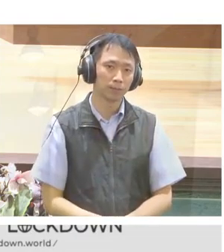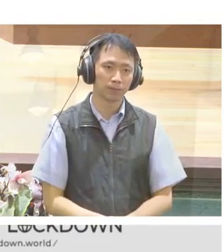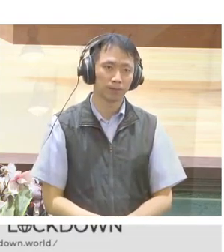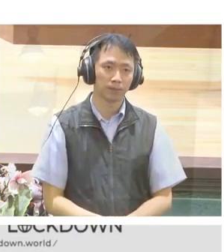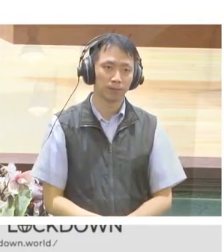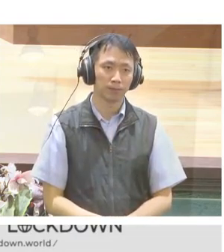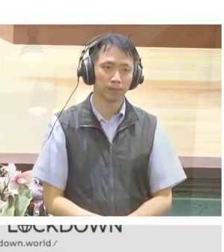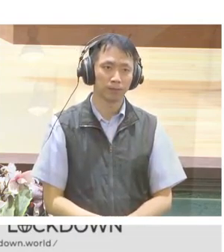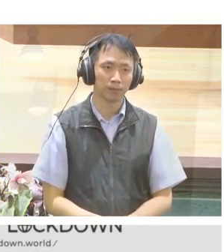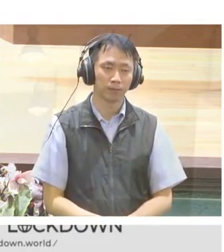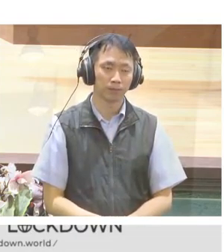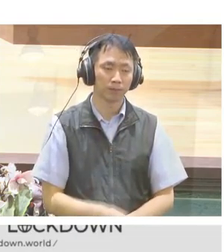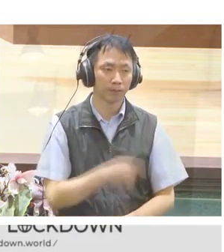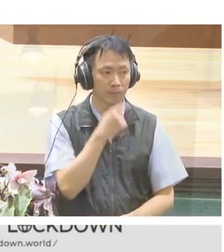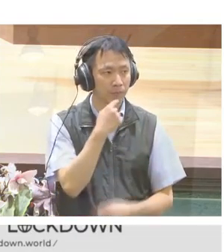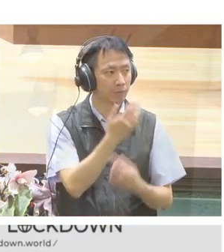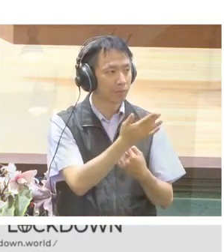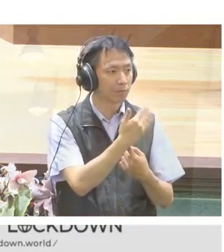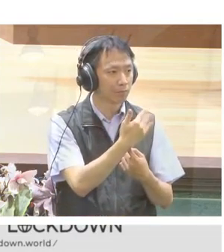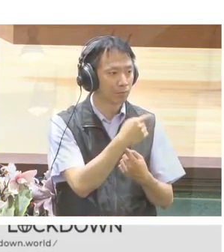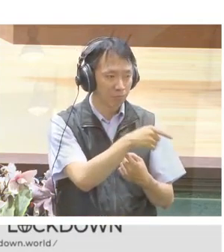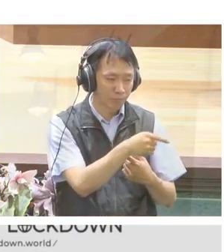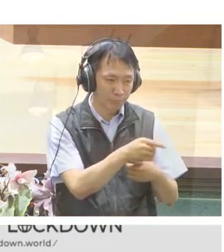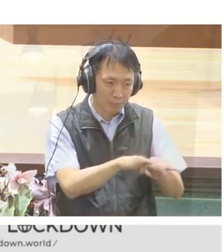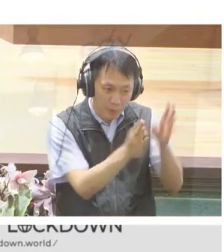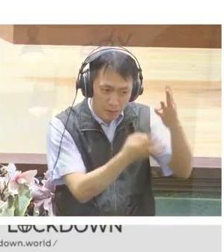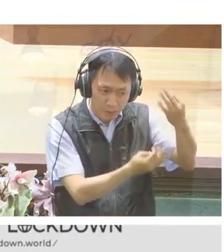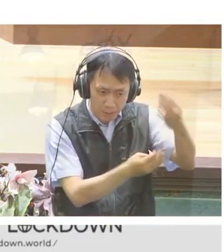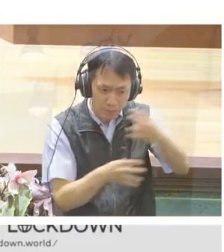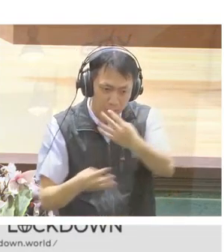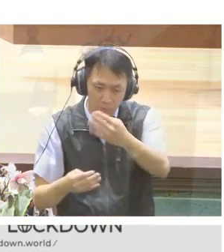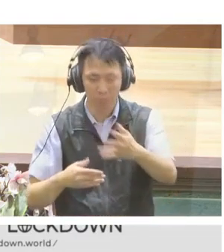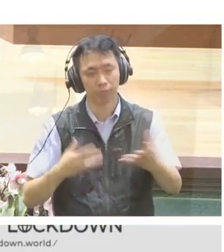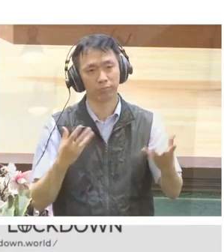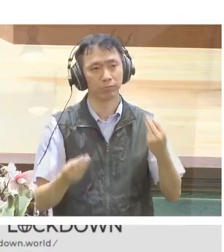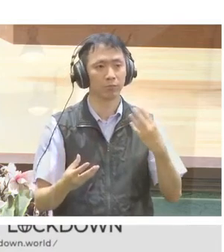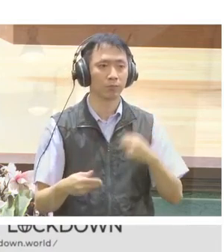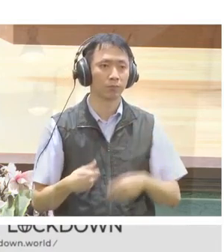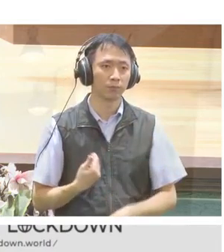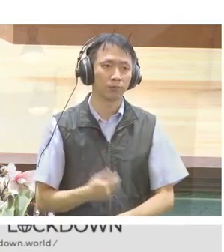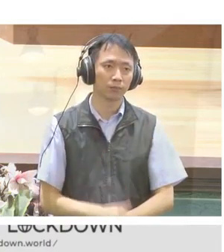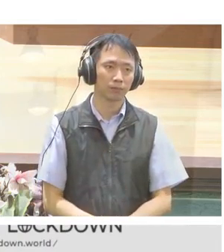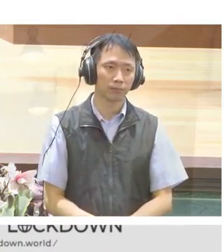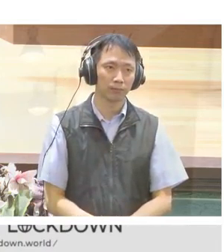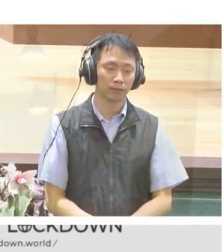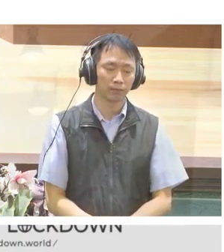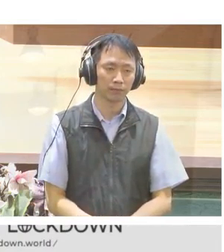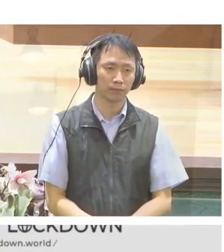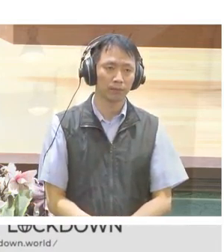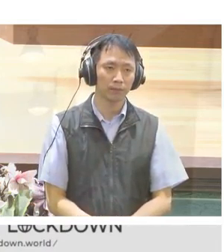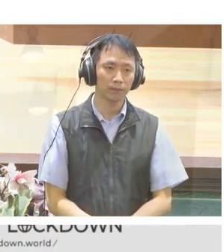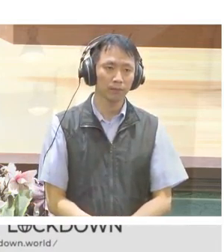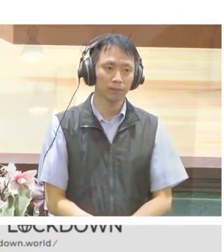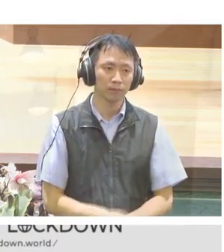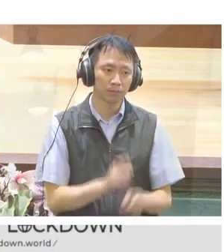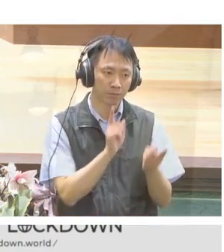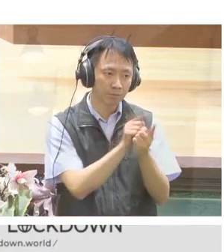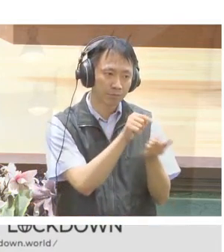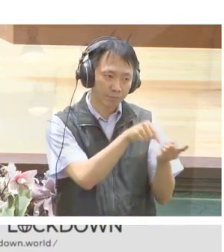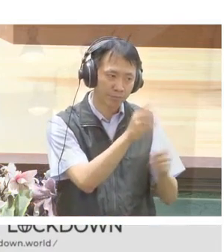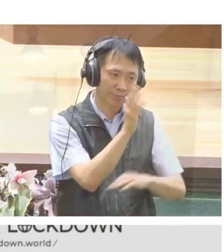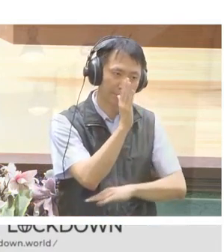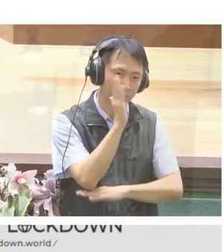if governments are putting out these measures, but they're not clearly specifying a start, particularly a start date, but if there's no start